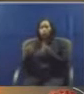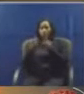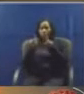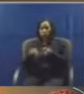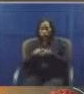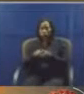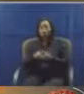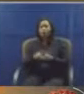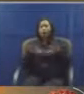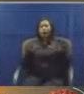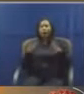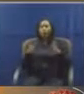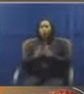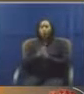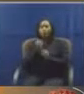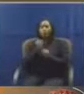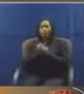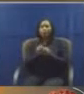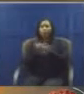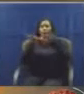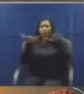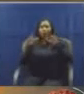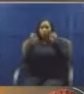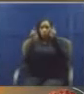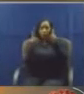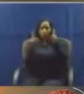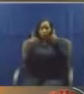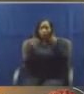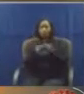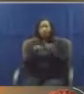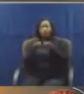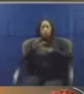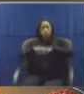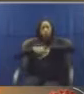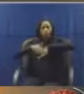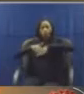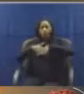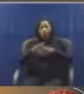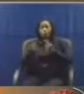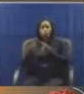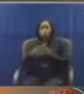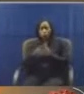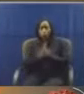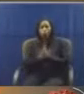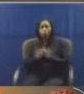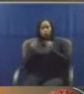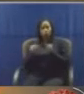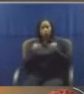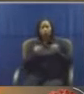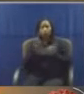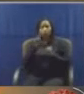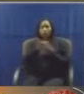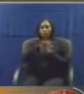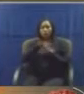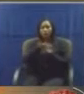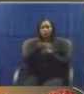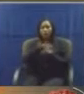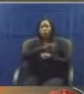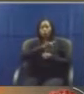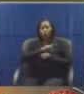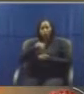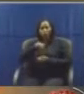of making the public aware. And we have to do much, much more to strengthen the families, because I believe